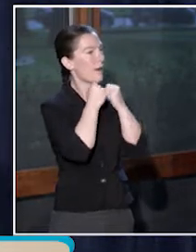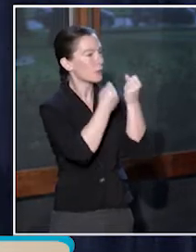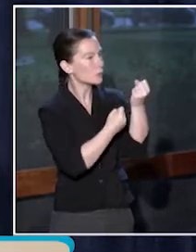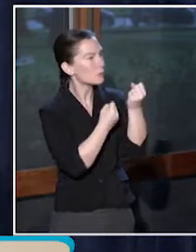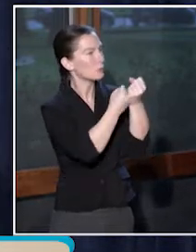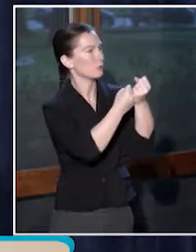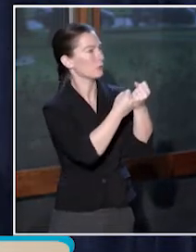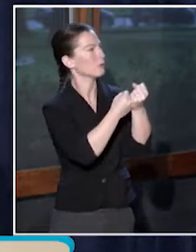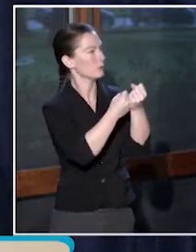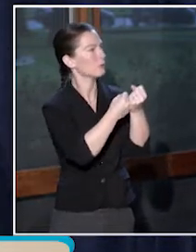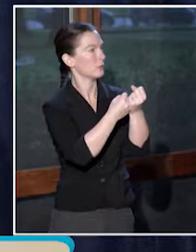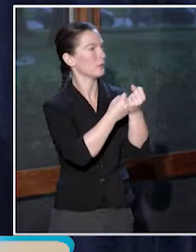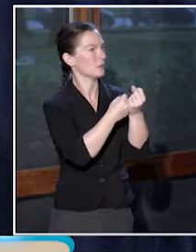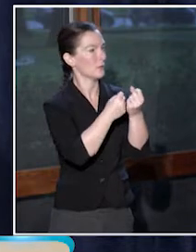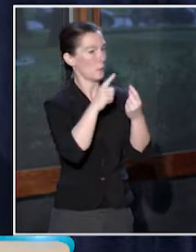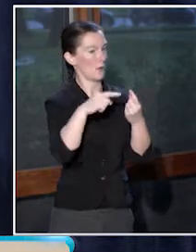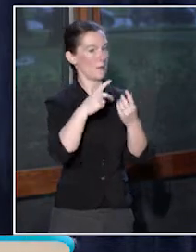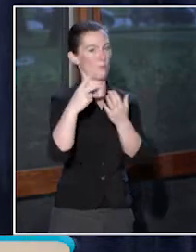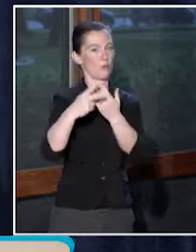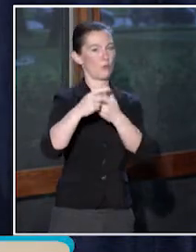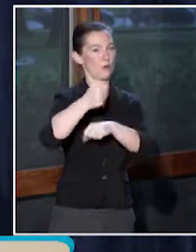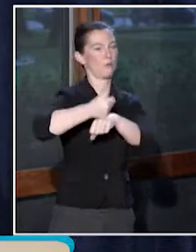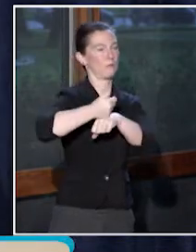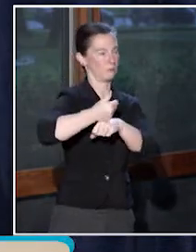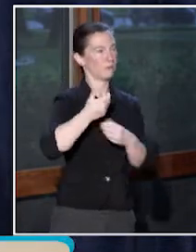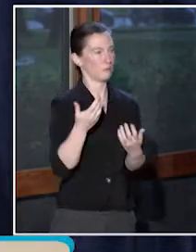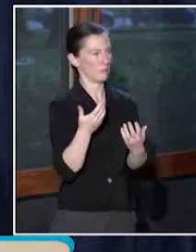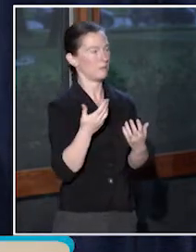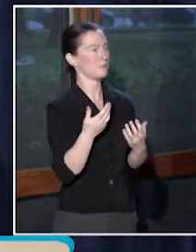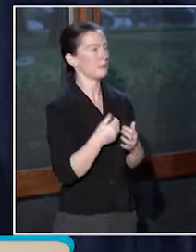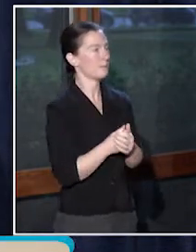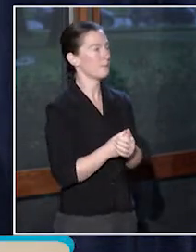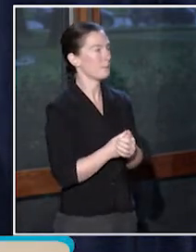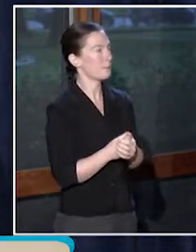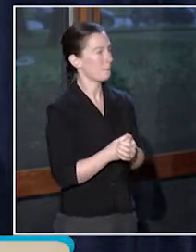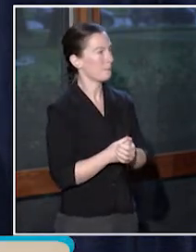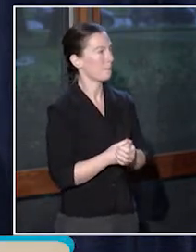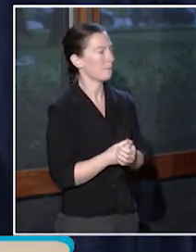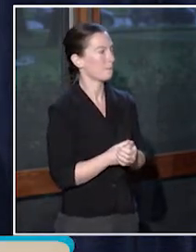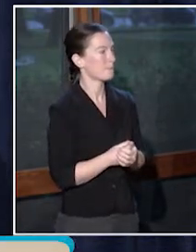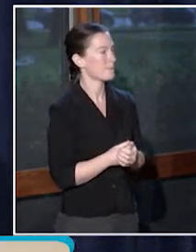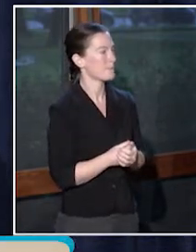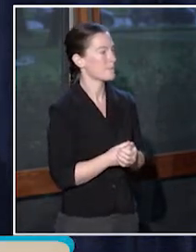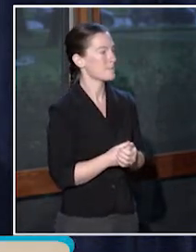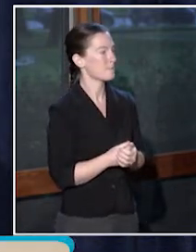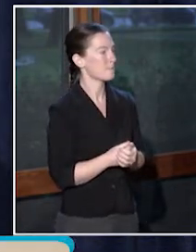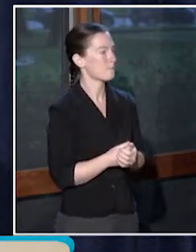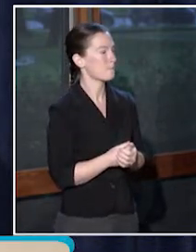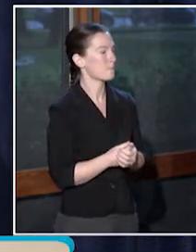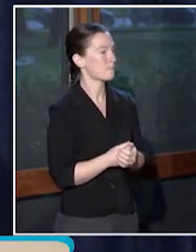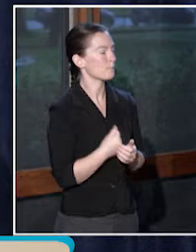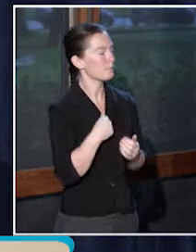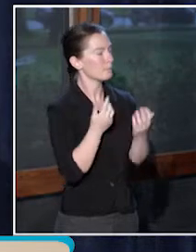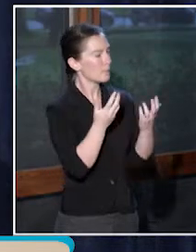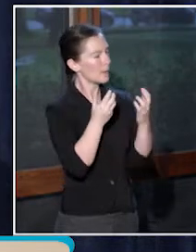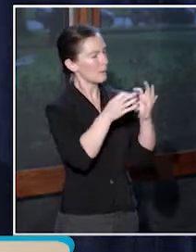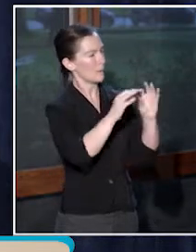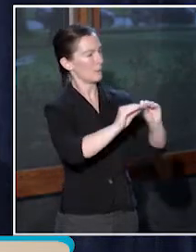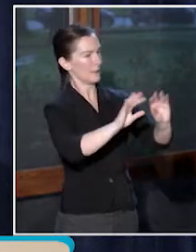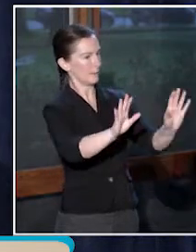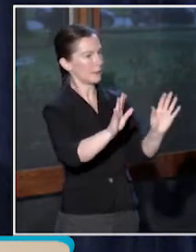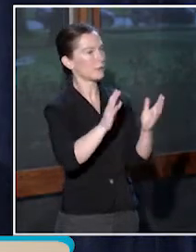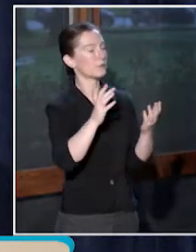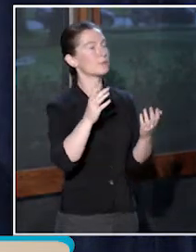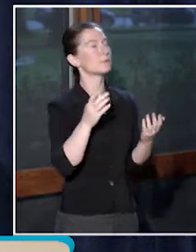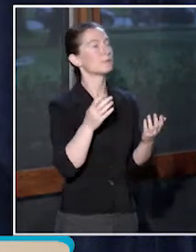created. In mentioning this, I want to be clear here. Portland has a very storied